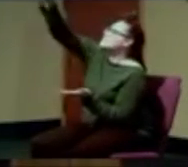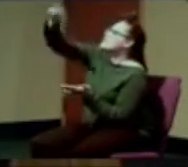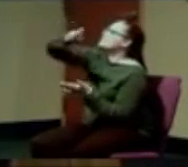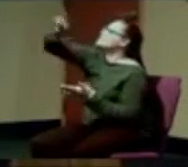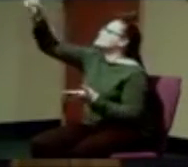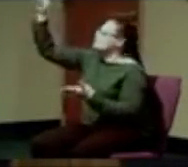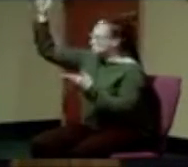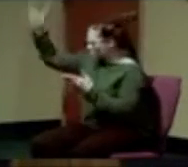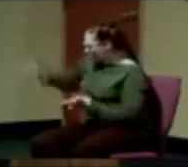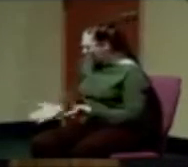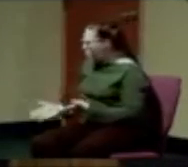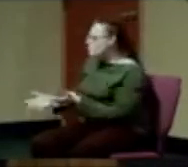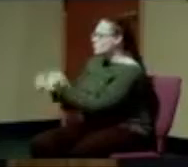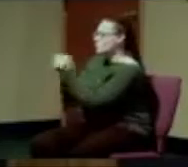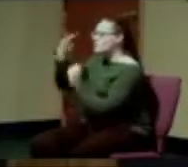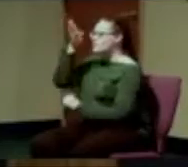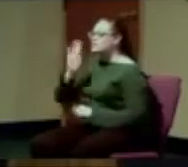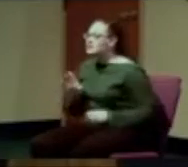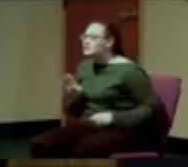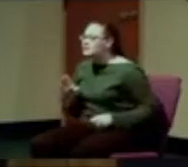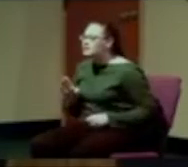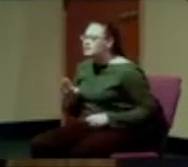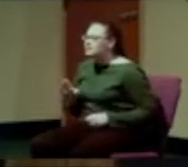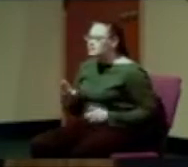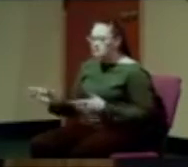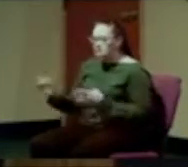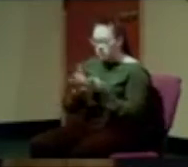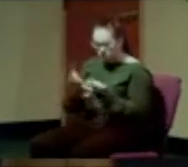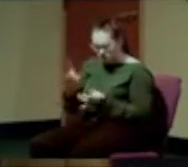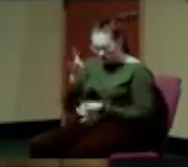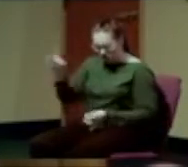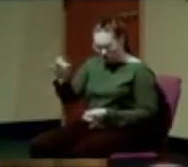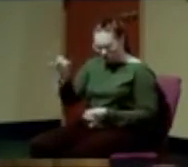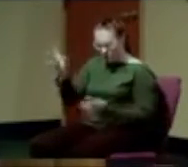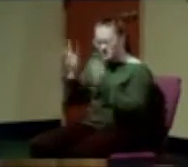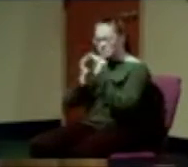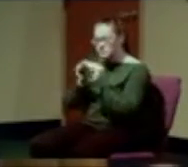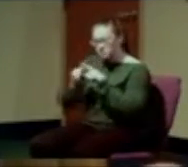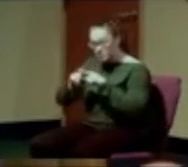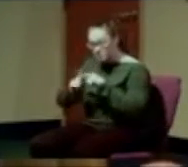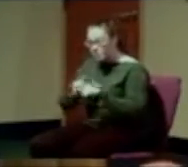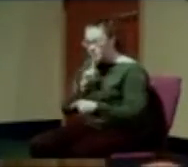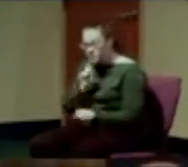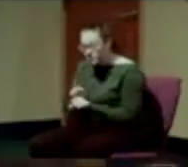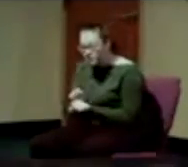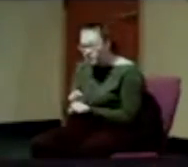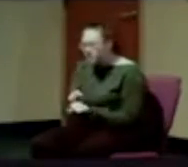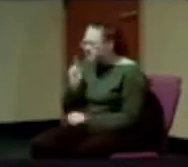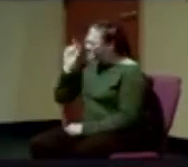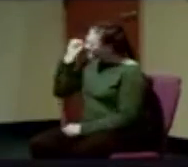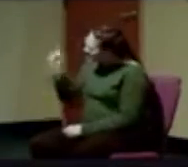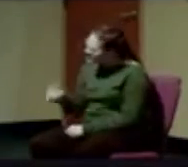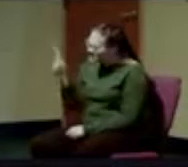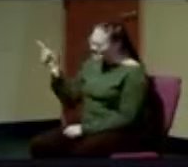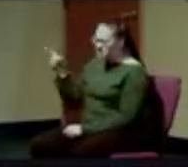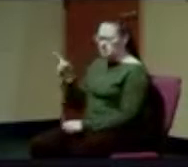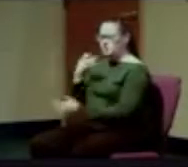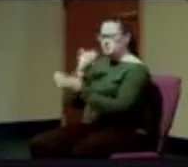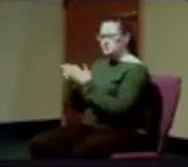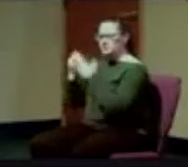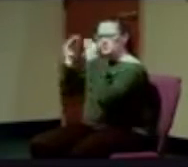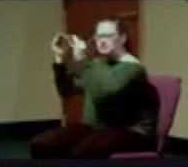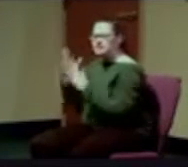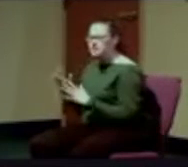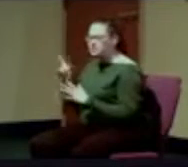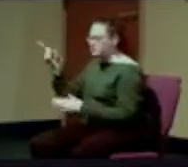me today. Scripture is more reliable. Yes, he was a great teacher. Yes, he was a prophet. Yes, he